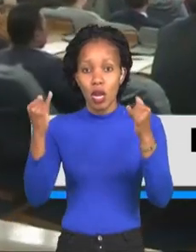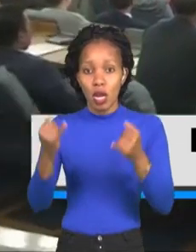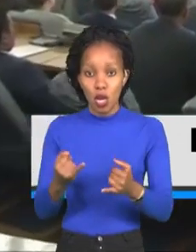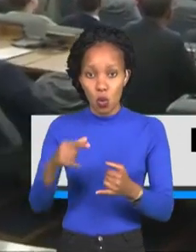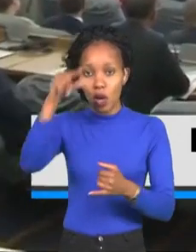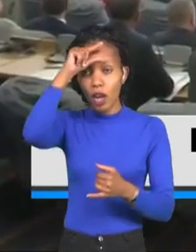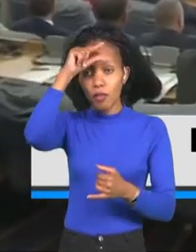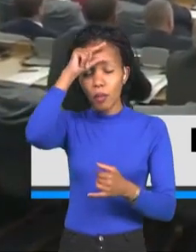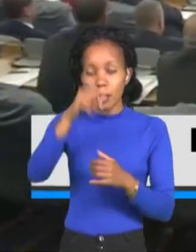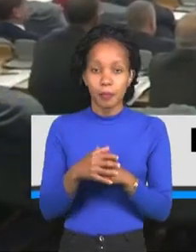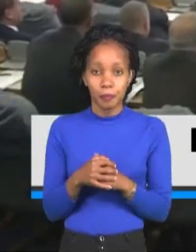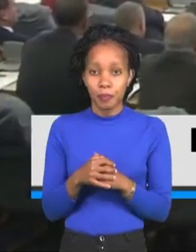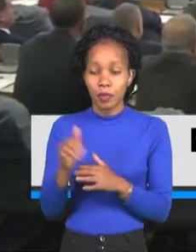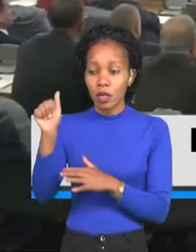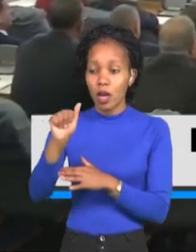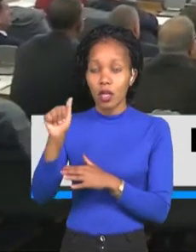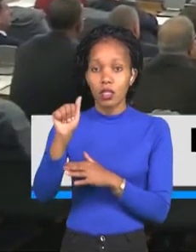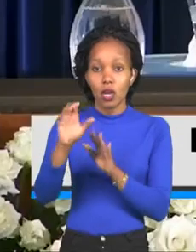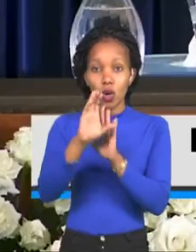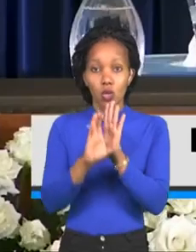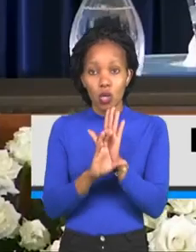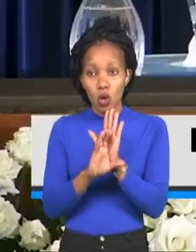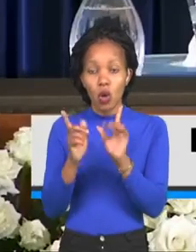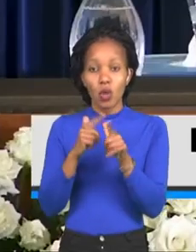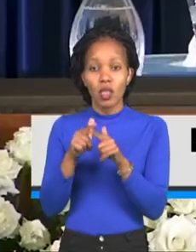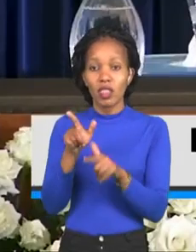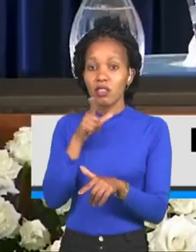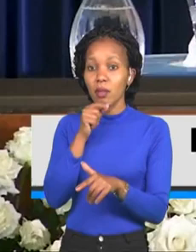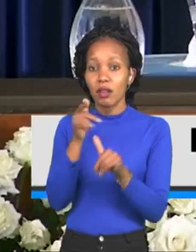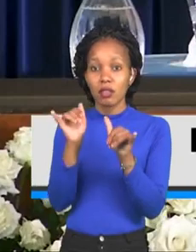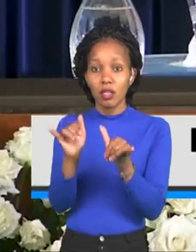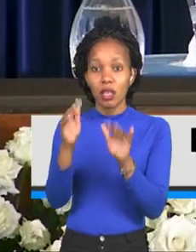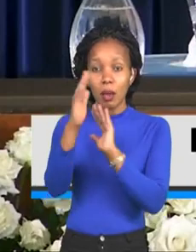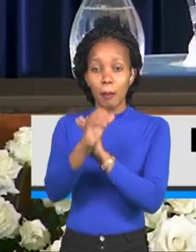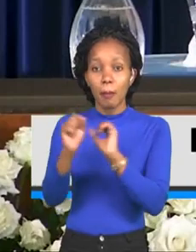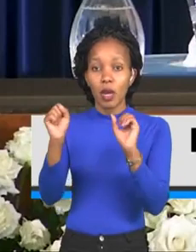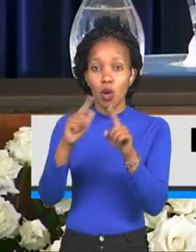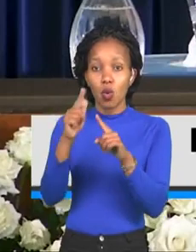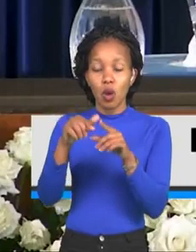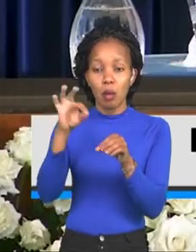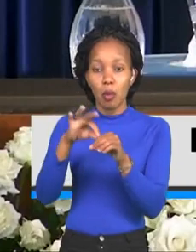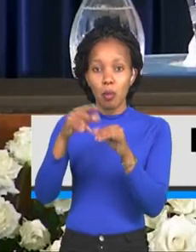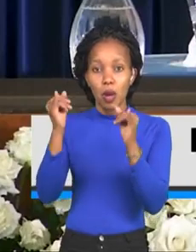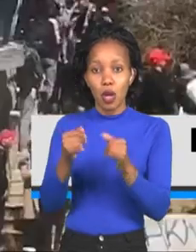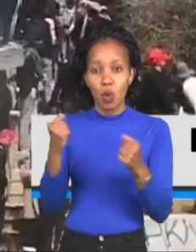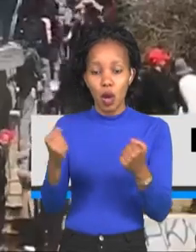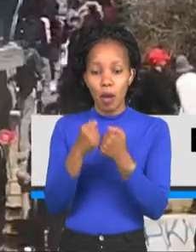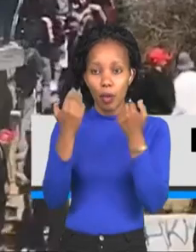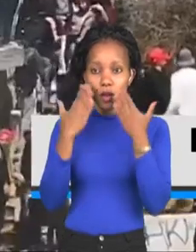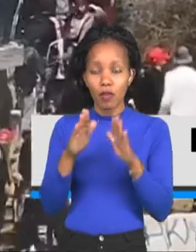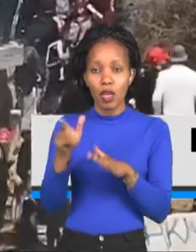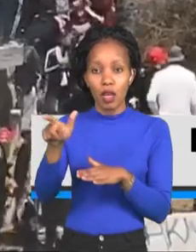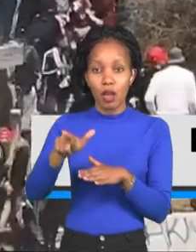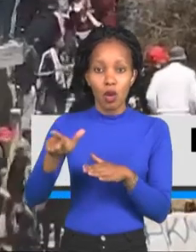era. As per the Algerian constitution, Ben Salah will remain interim president until new elections are held. Local